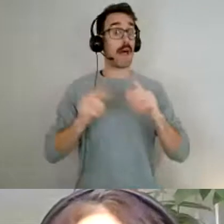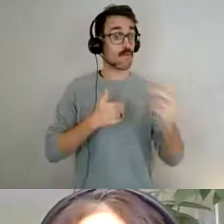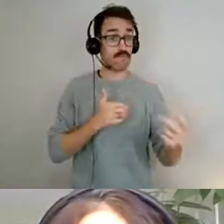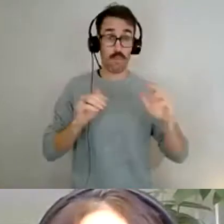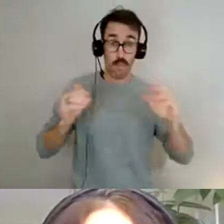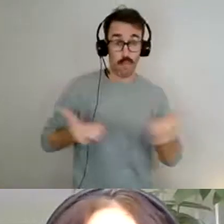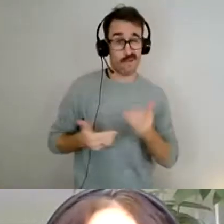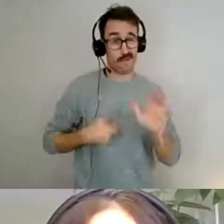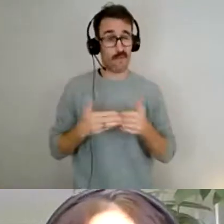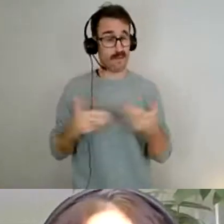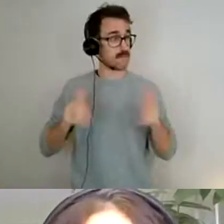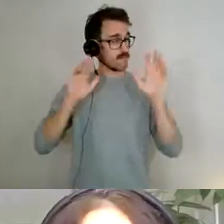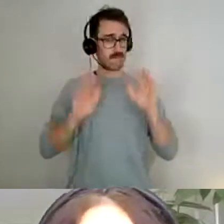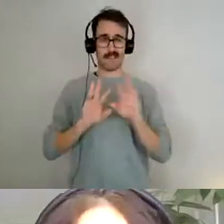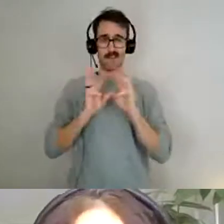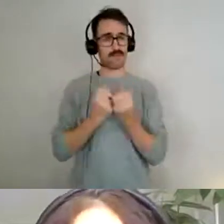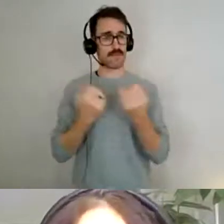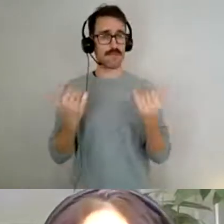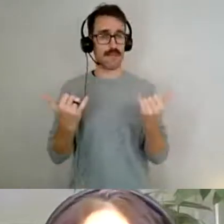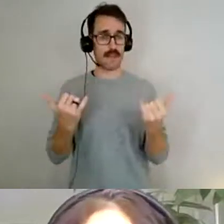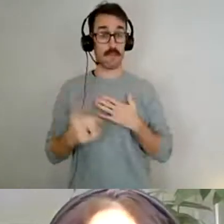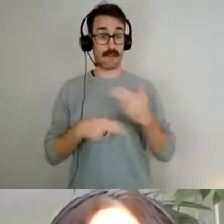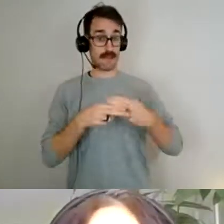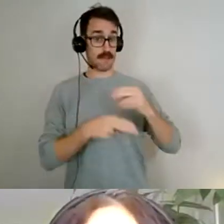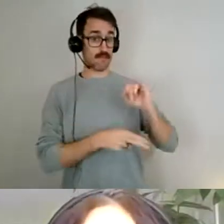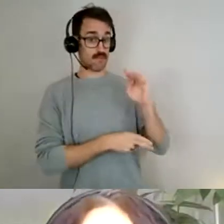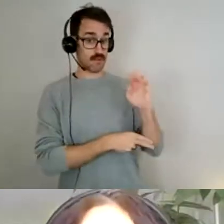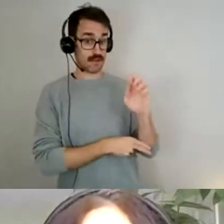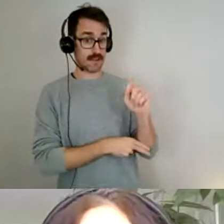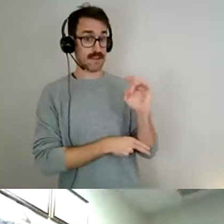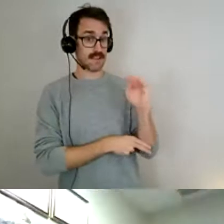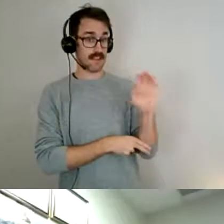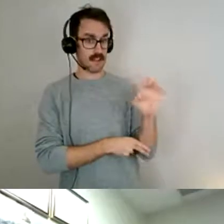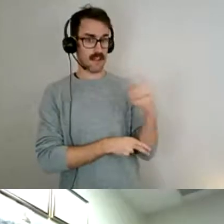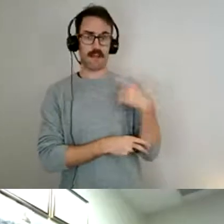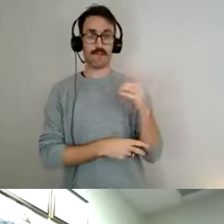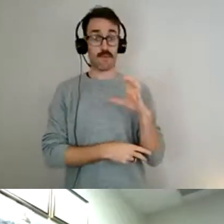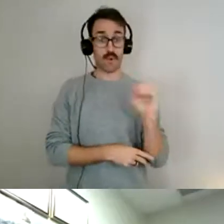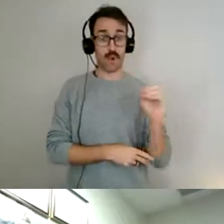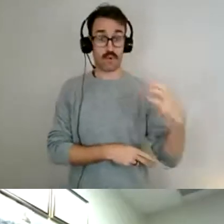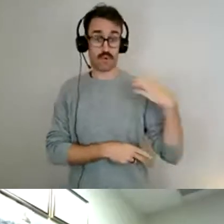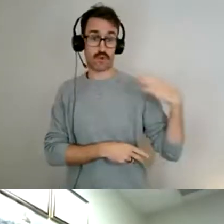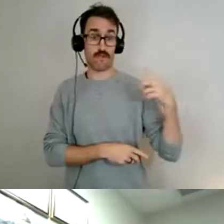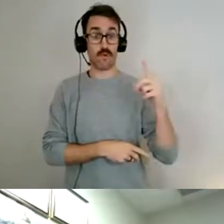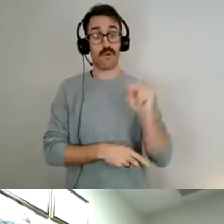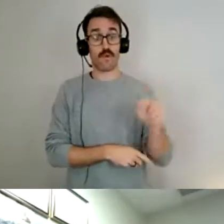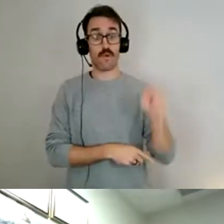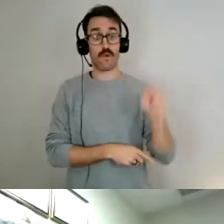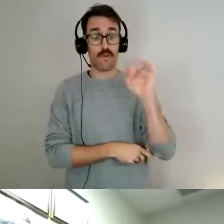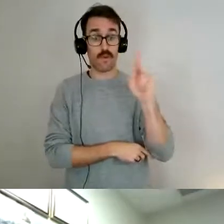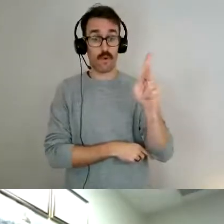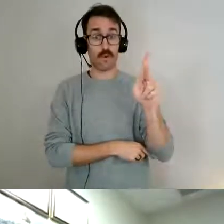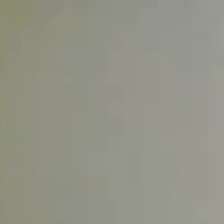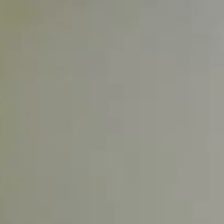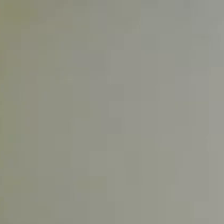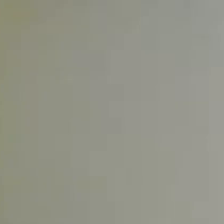wonderful conference we have today. My name is Jane Teasdale, and I'm one of the co-chairs of the North York Elder Abuse Network, along with